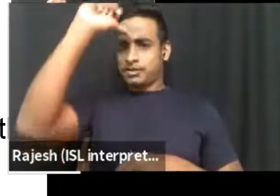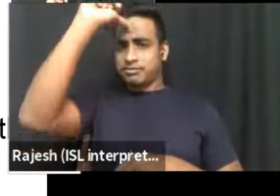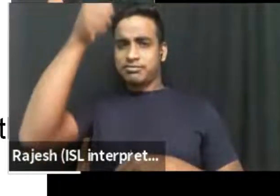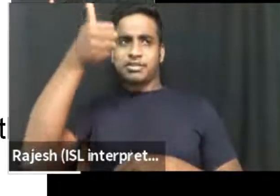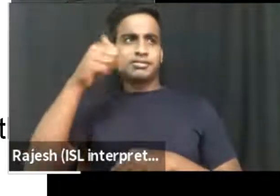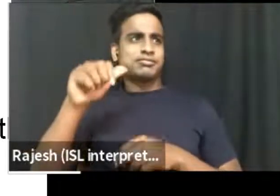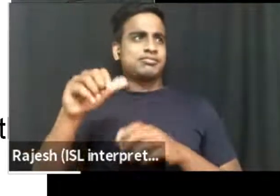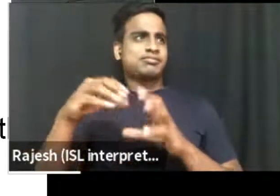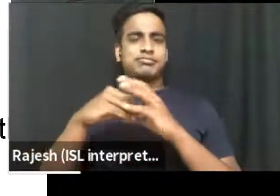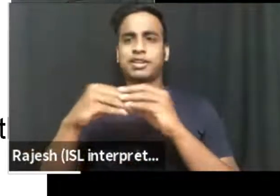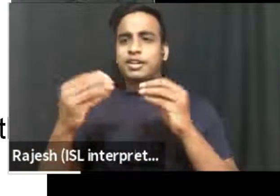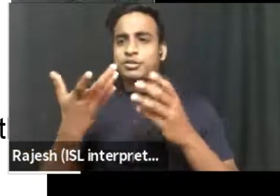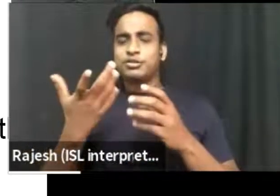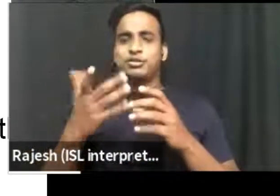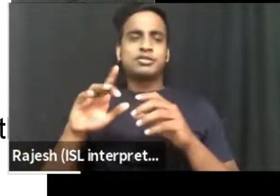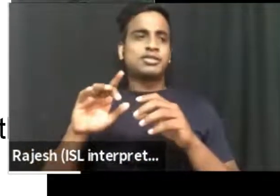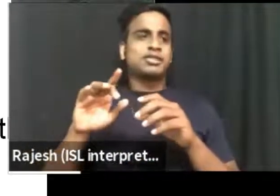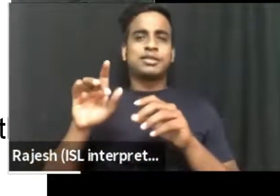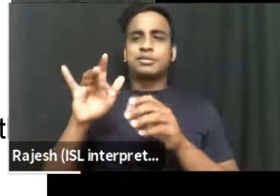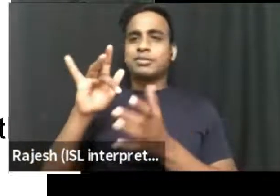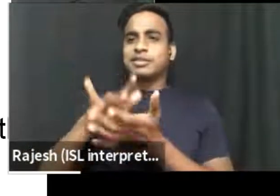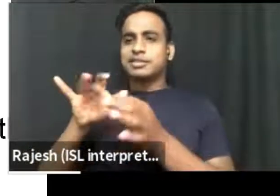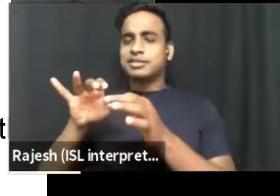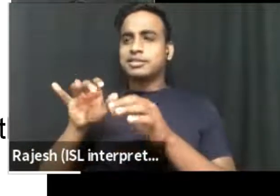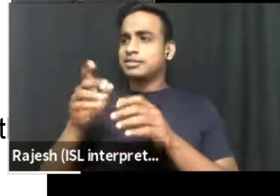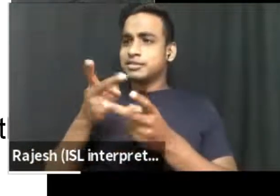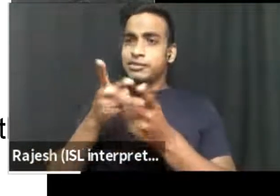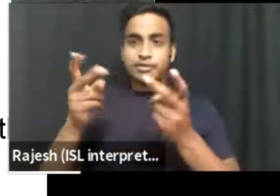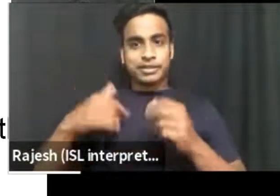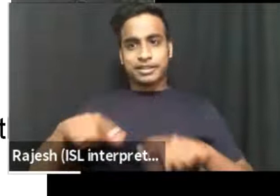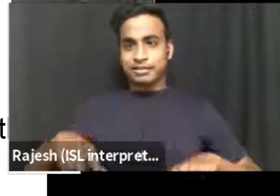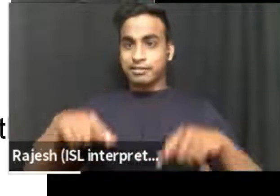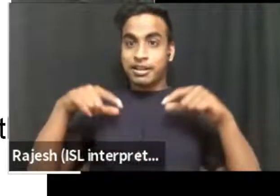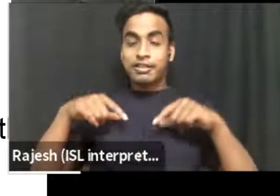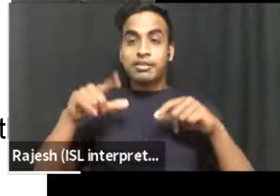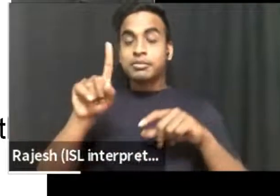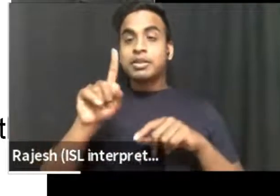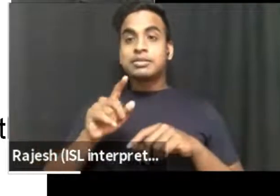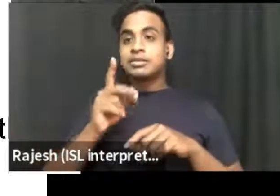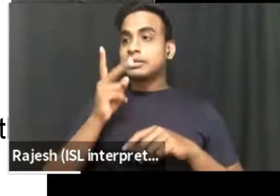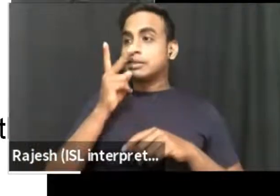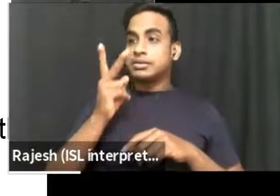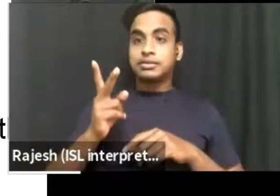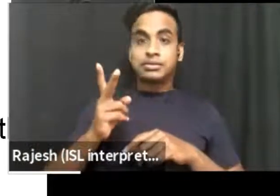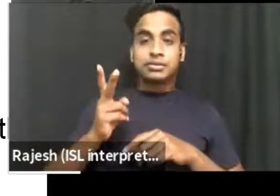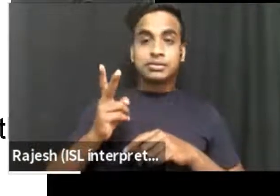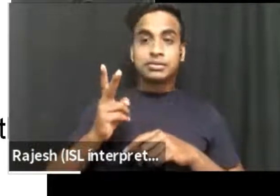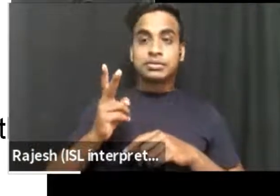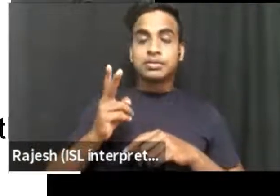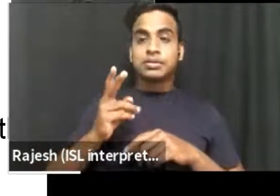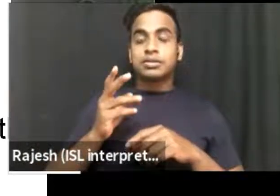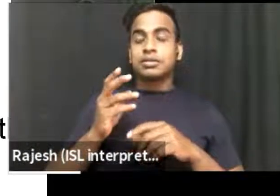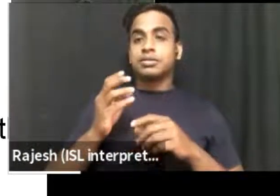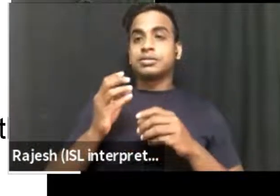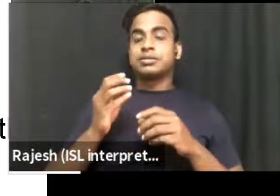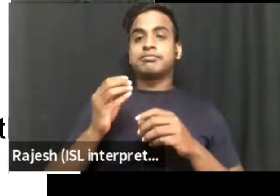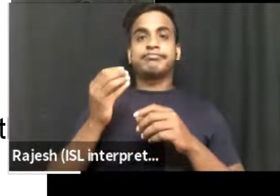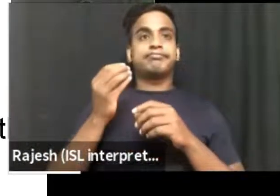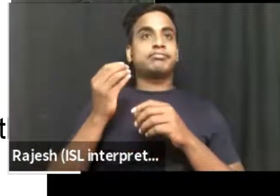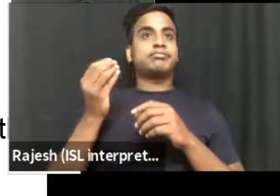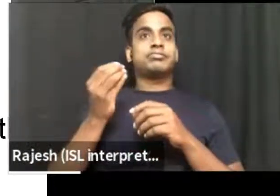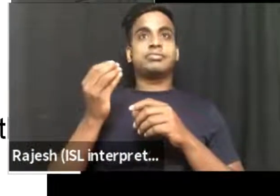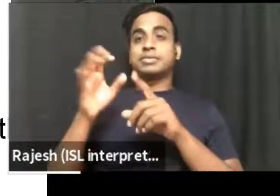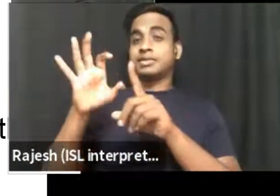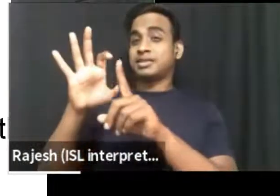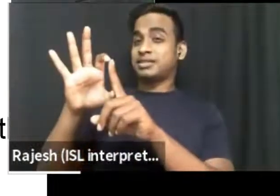in certain places that all this is happening. But largely, if you look at it, there is severe,